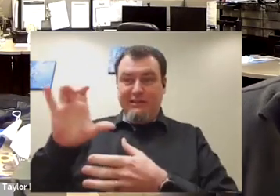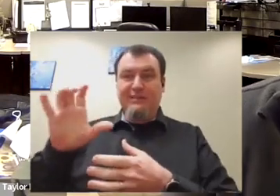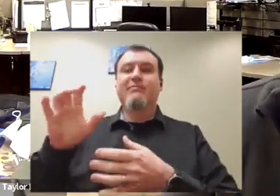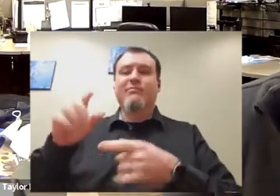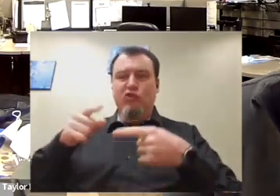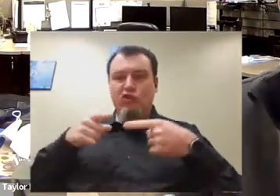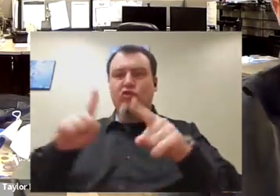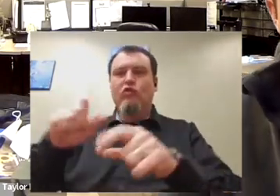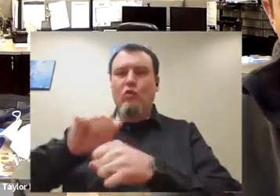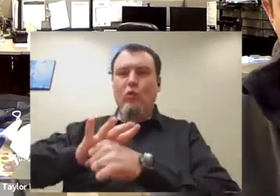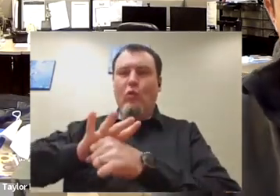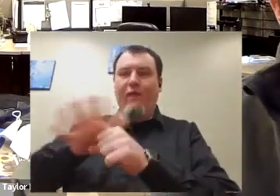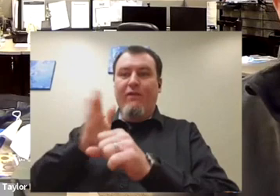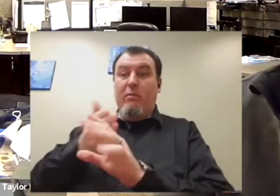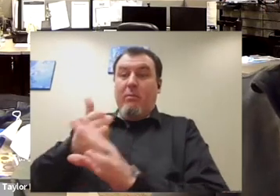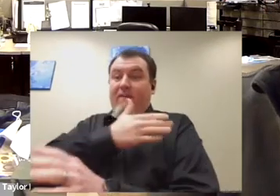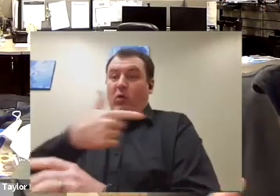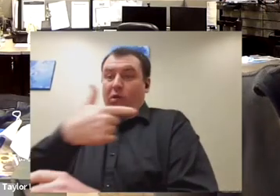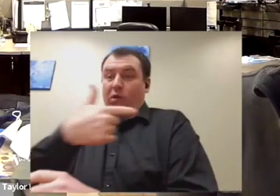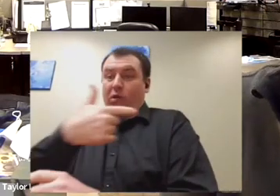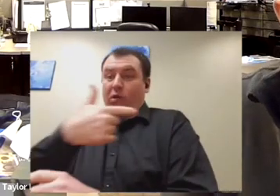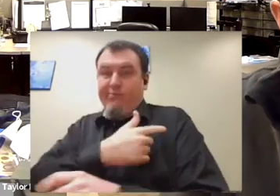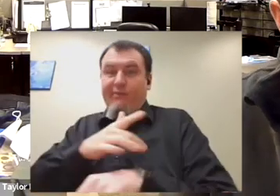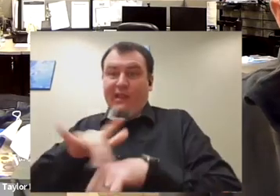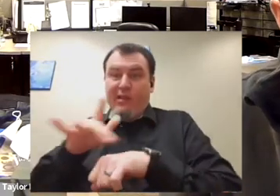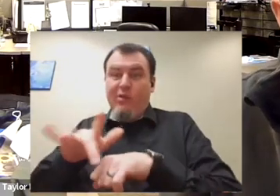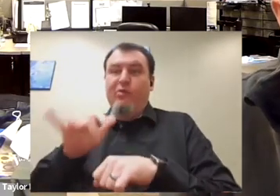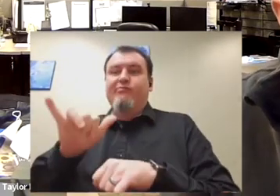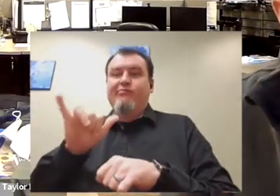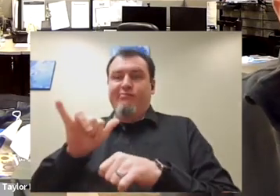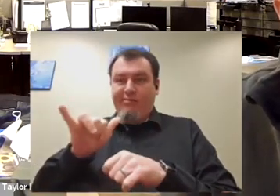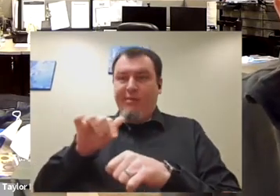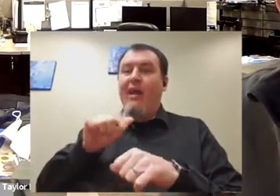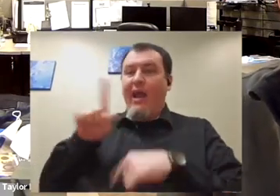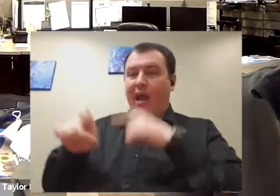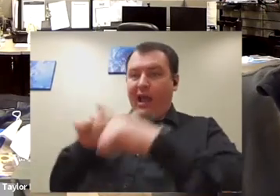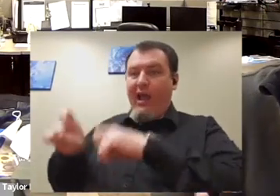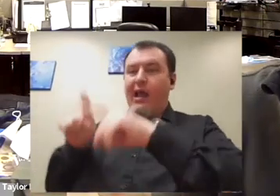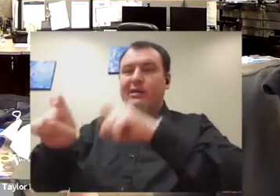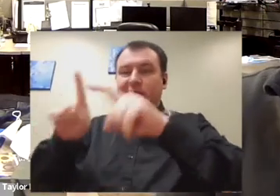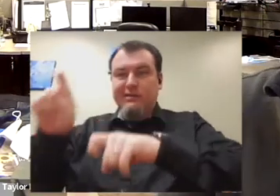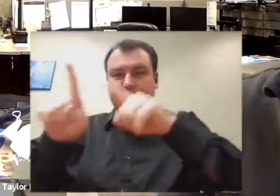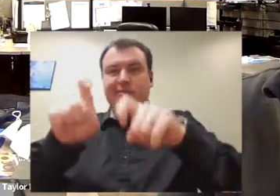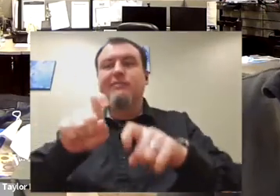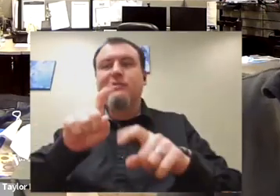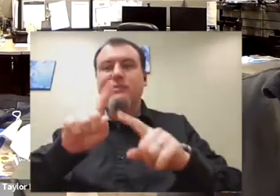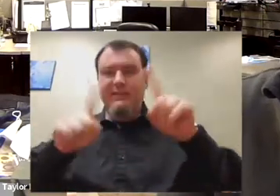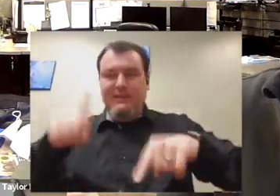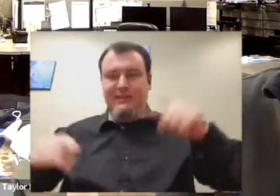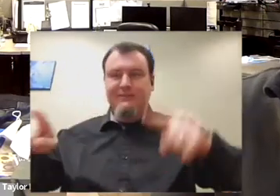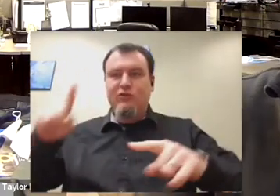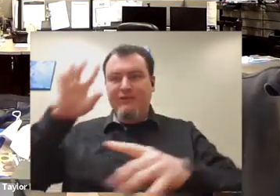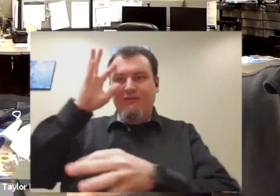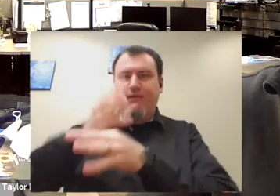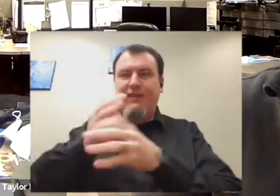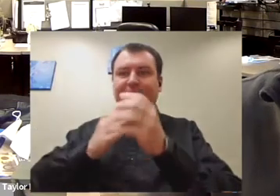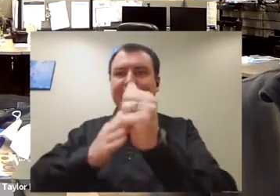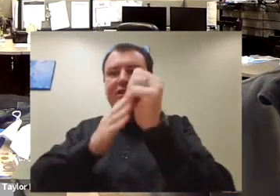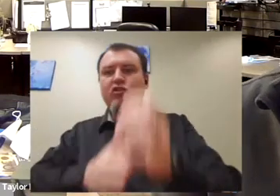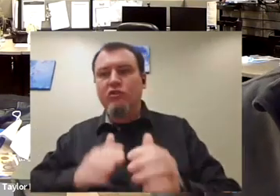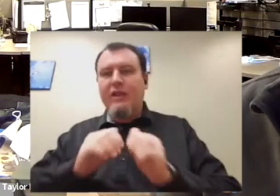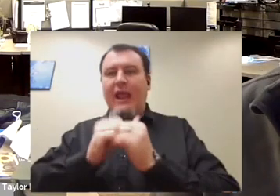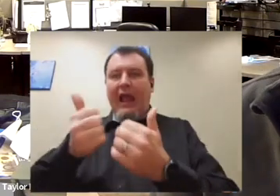pre-vaccine, as a way to ask people about how this